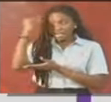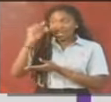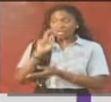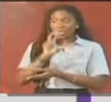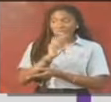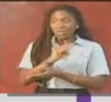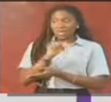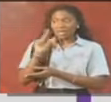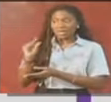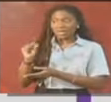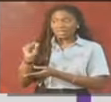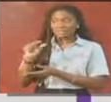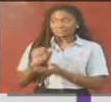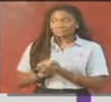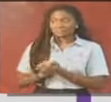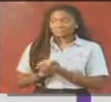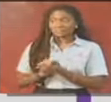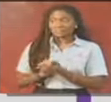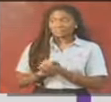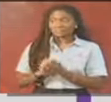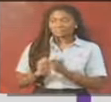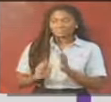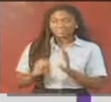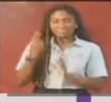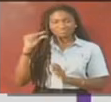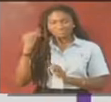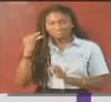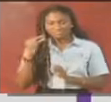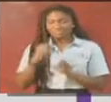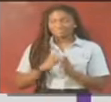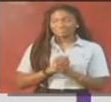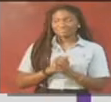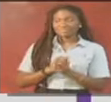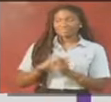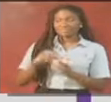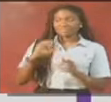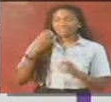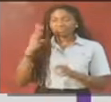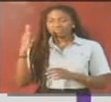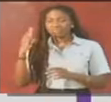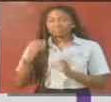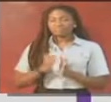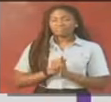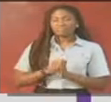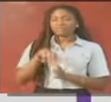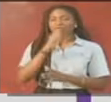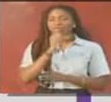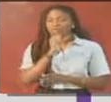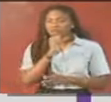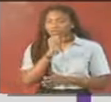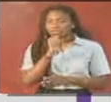January, blue for February, orange. If we look at the orange bars, we start to see that steady